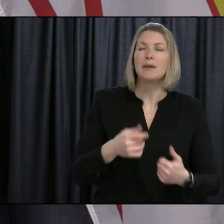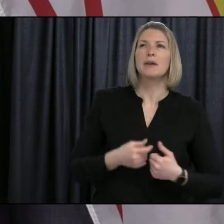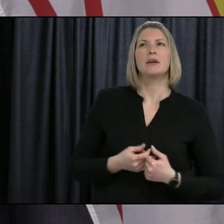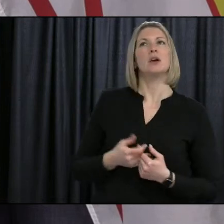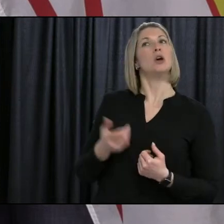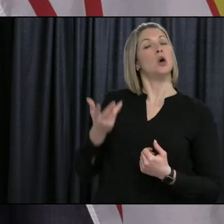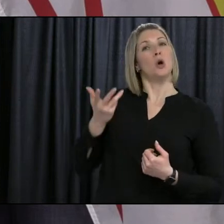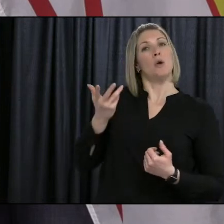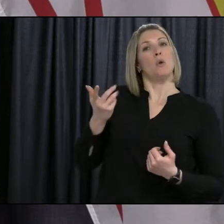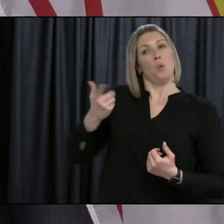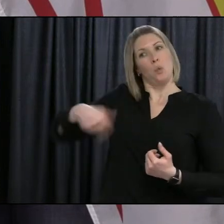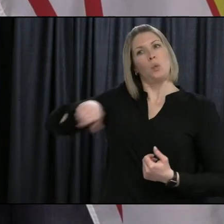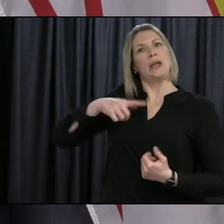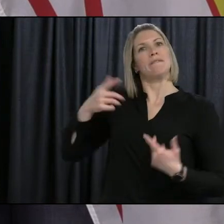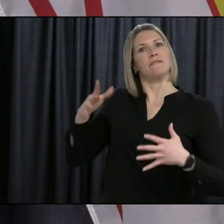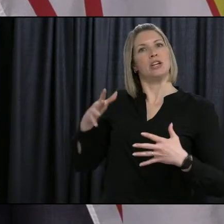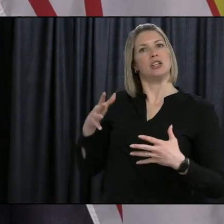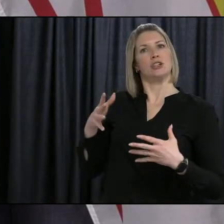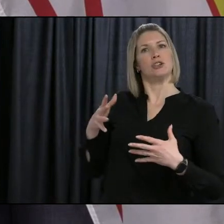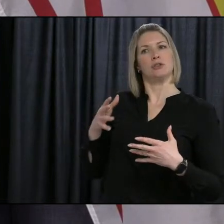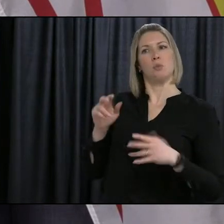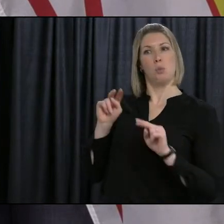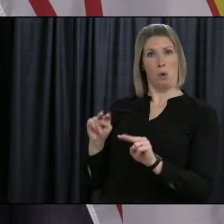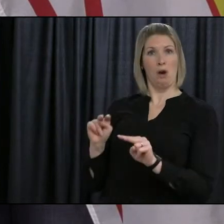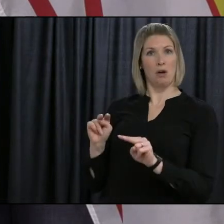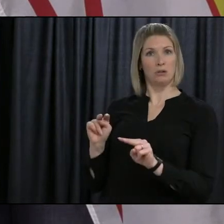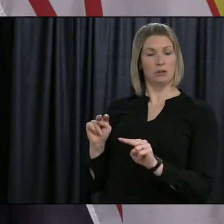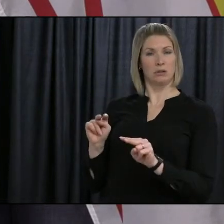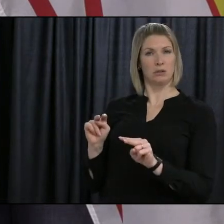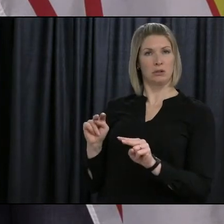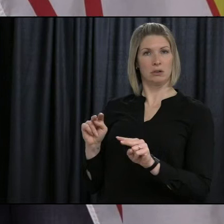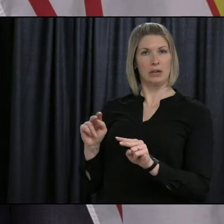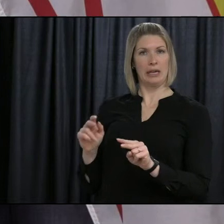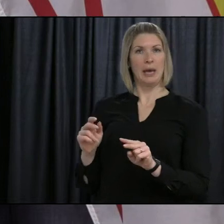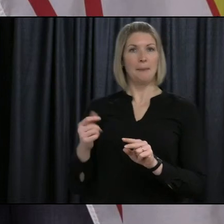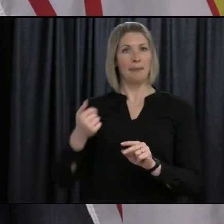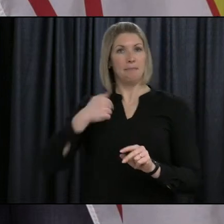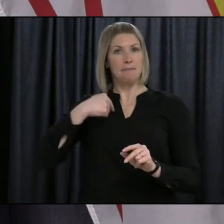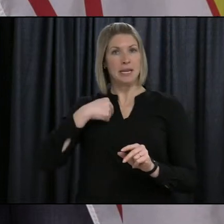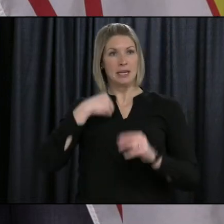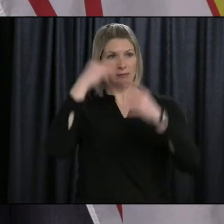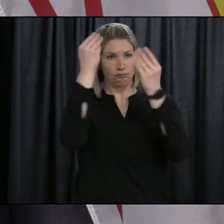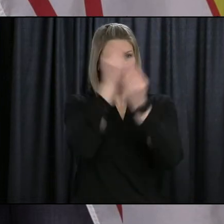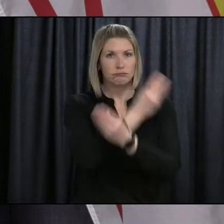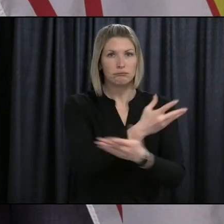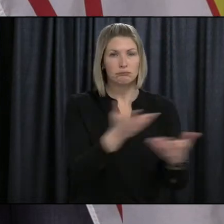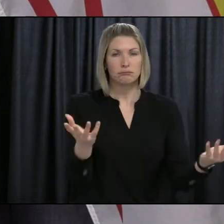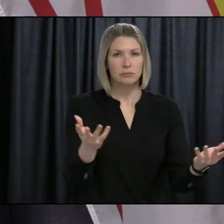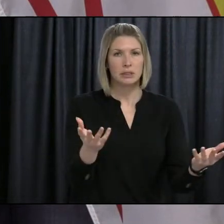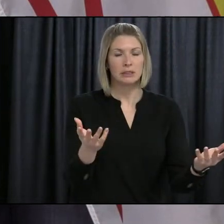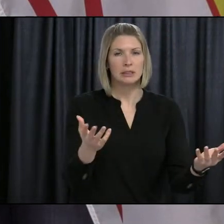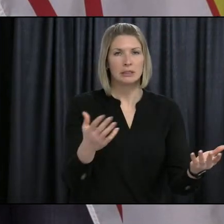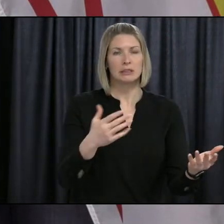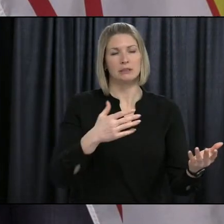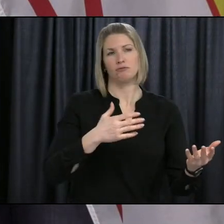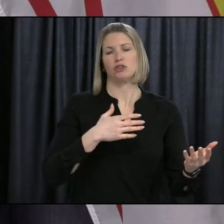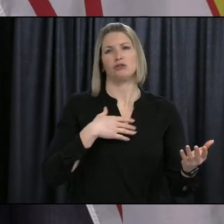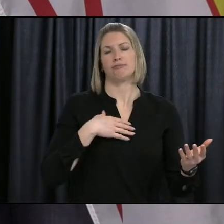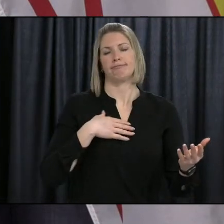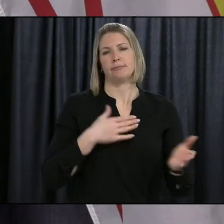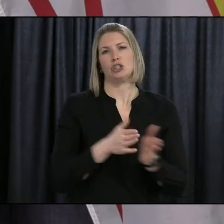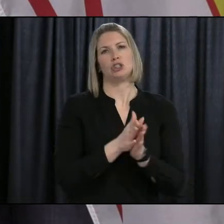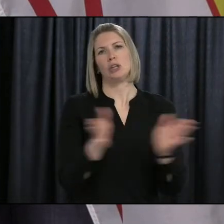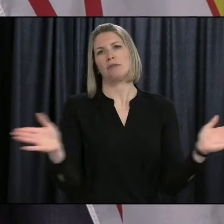get this disease, but the reporting has to do with the way that we report across the